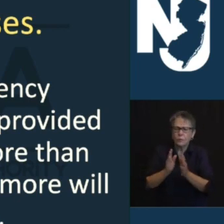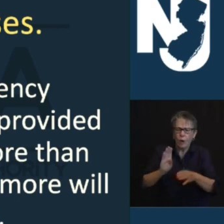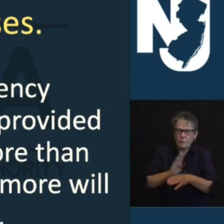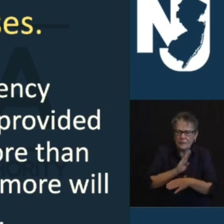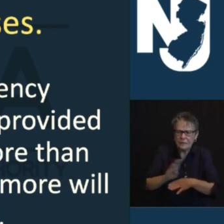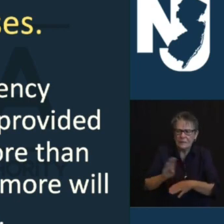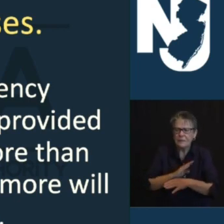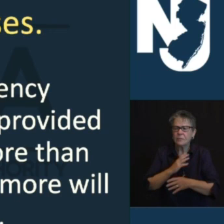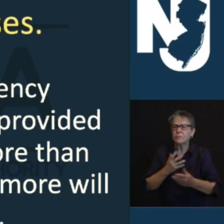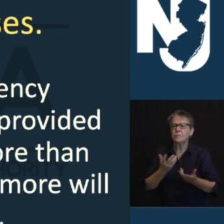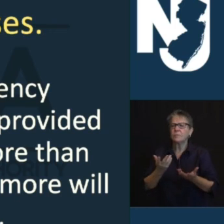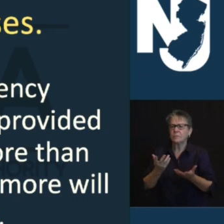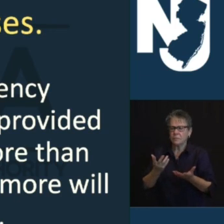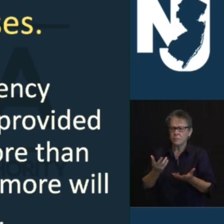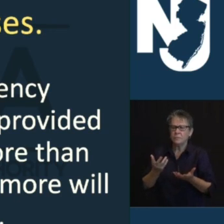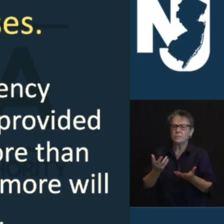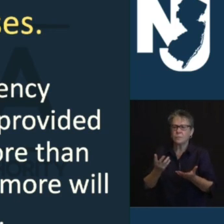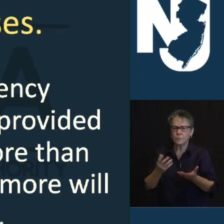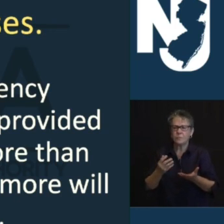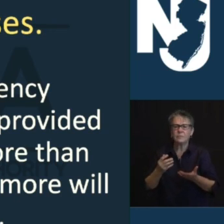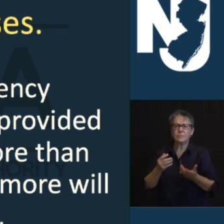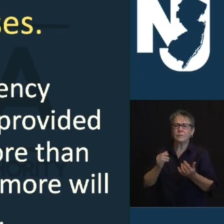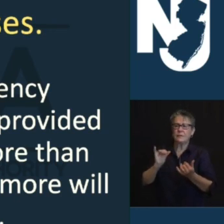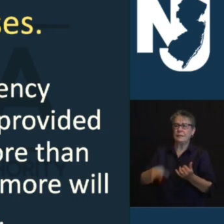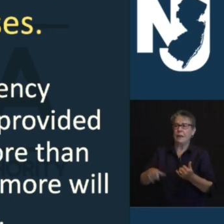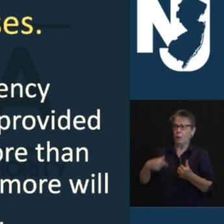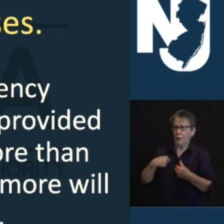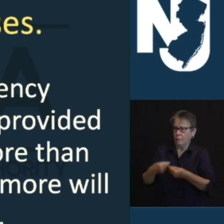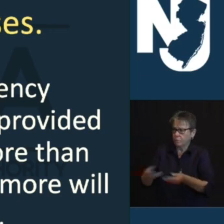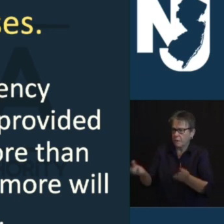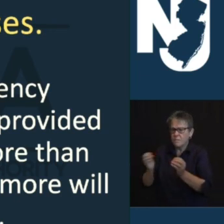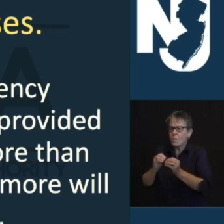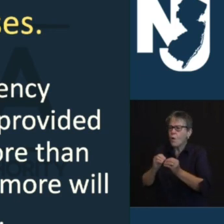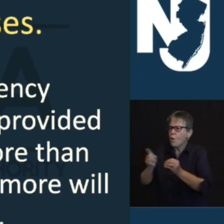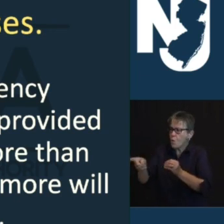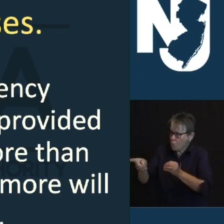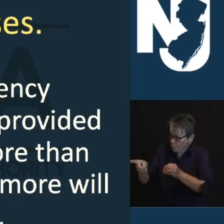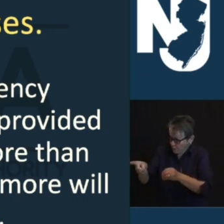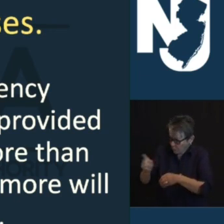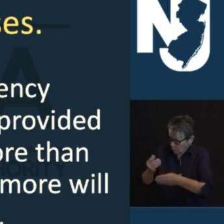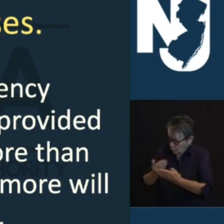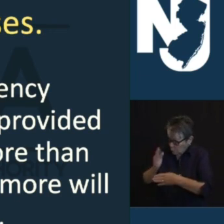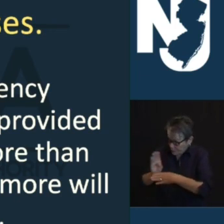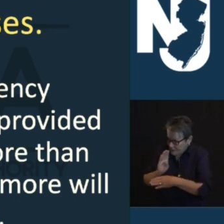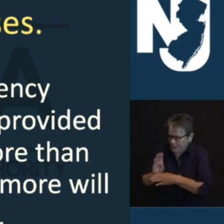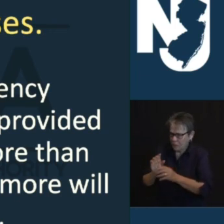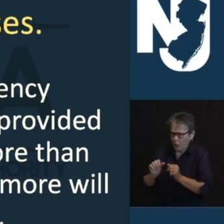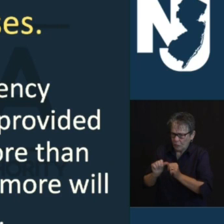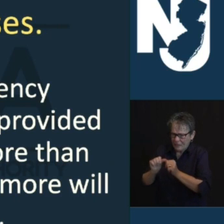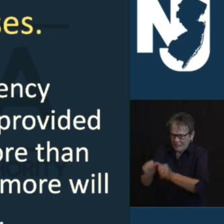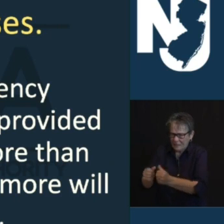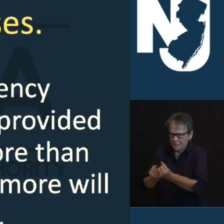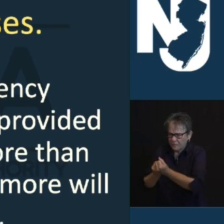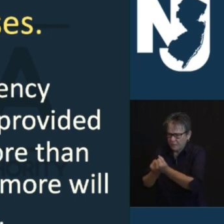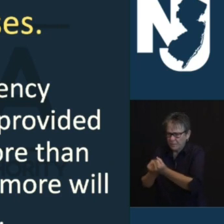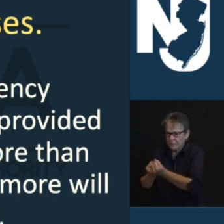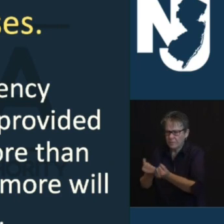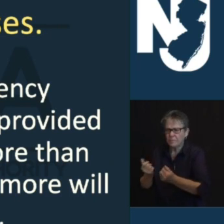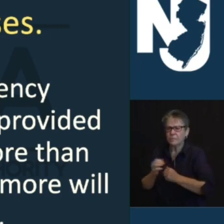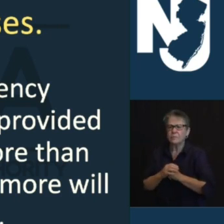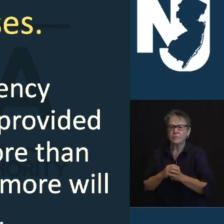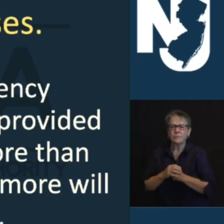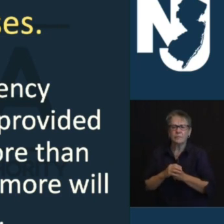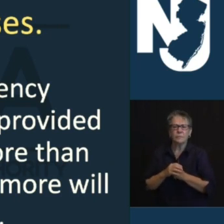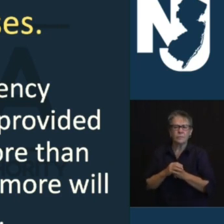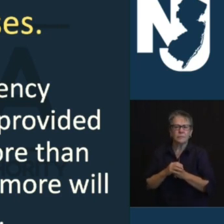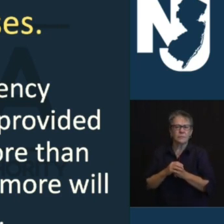entrepreneurs. Particularly the Small Business Emergency Assistance Grant Program has to date provided more than $120